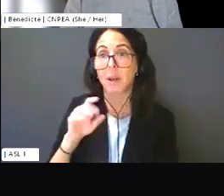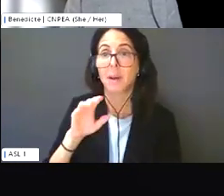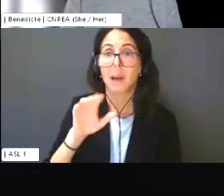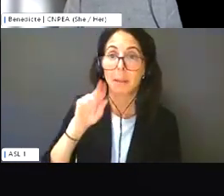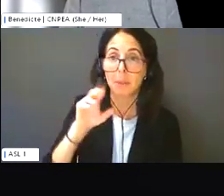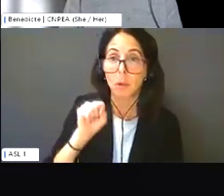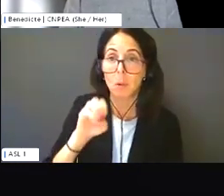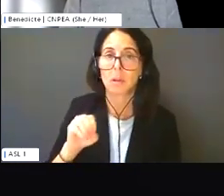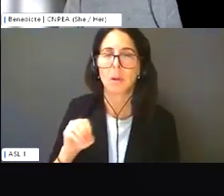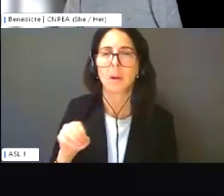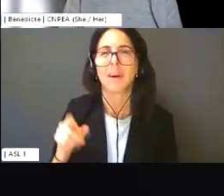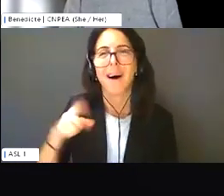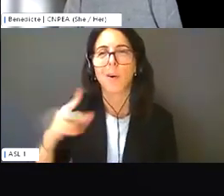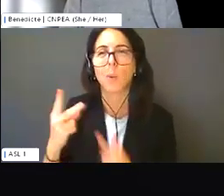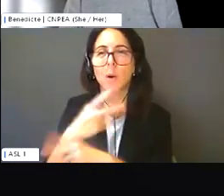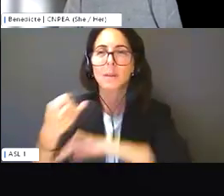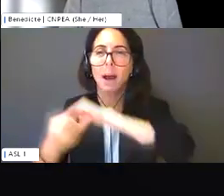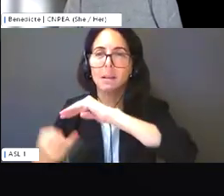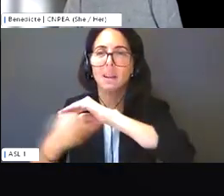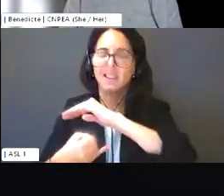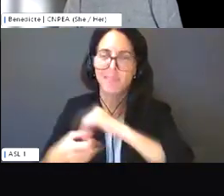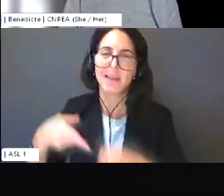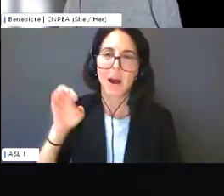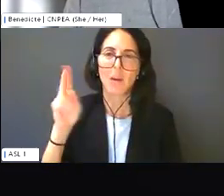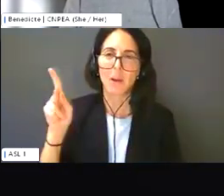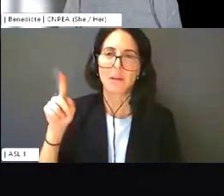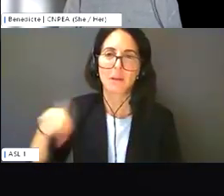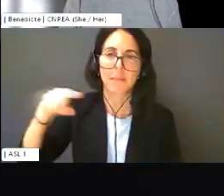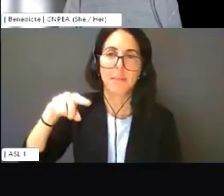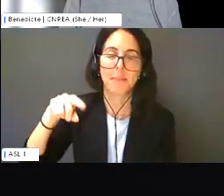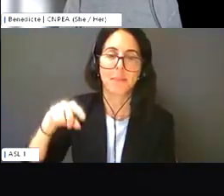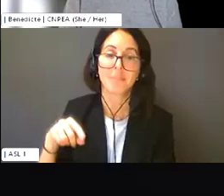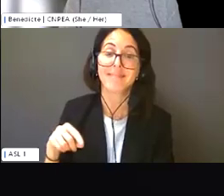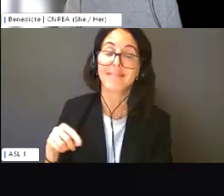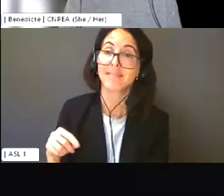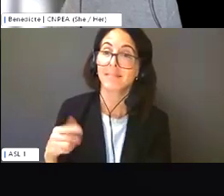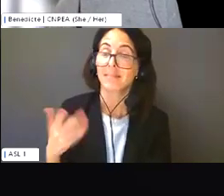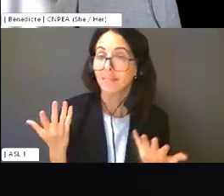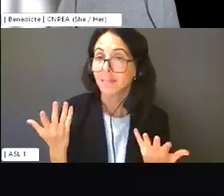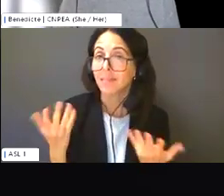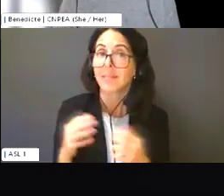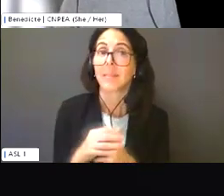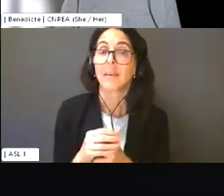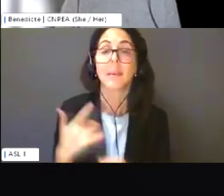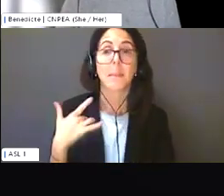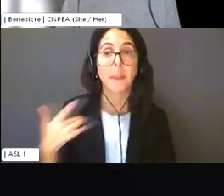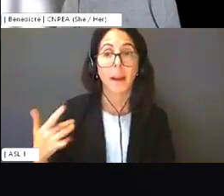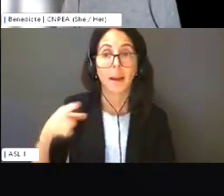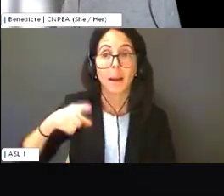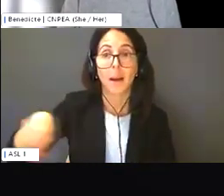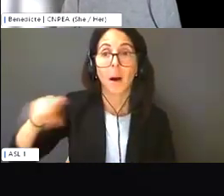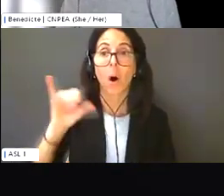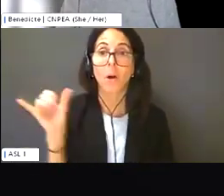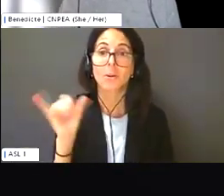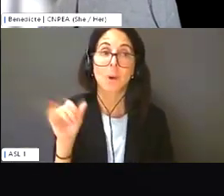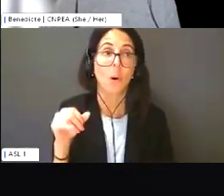isolated. So they're certainly more at risk, and often don't come to attention of